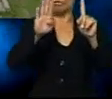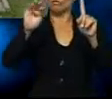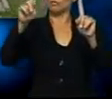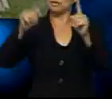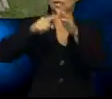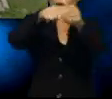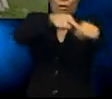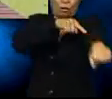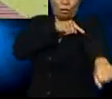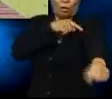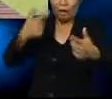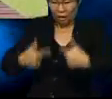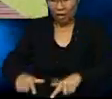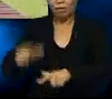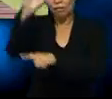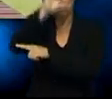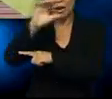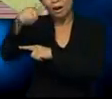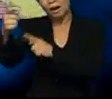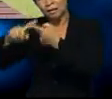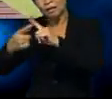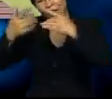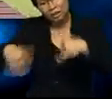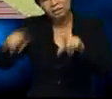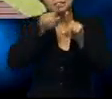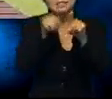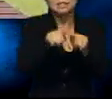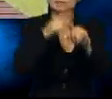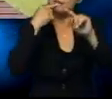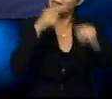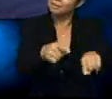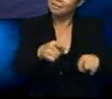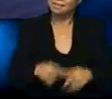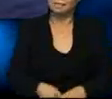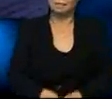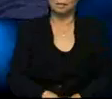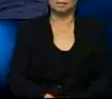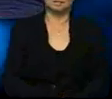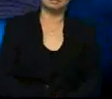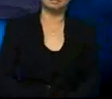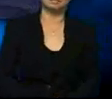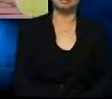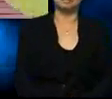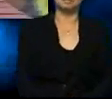is 1.4 meters long. Let's go find the others and see if they have the same answer.